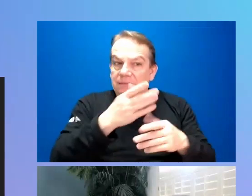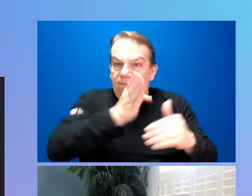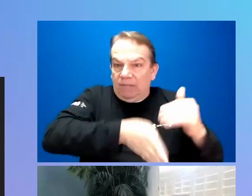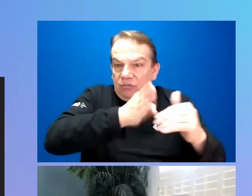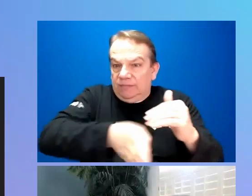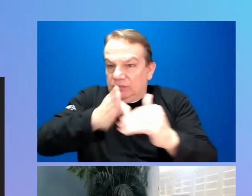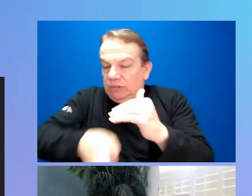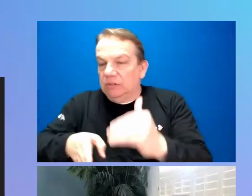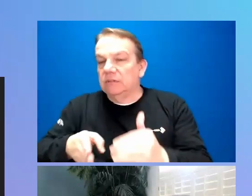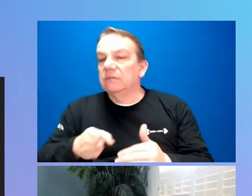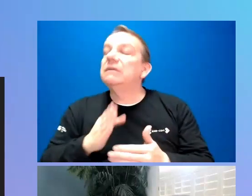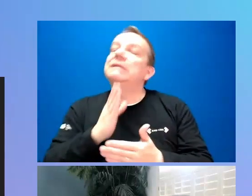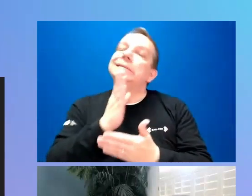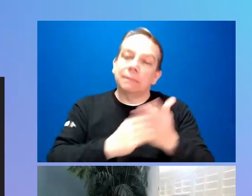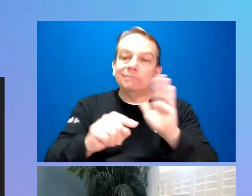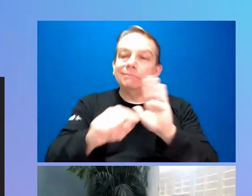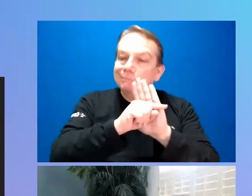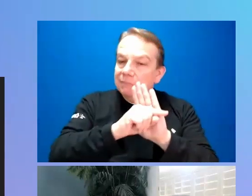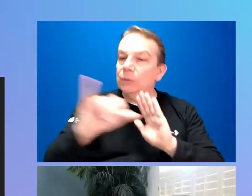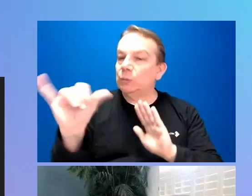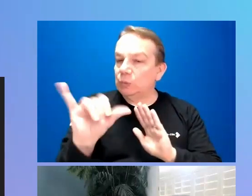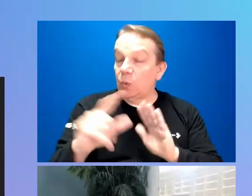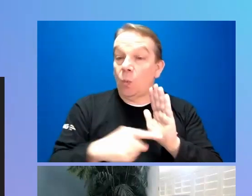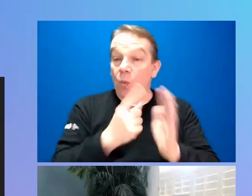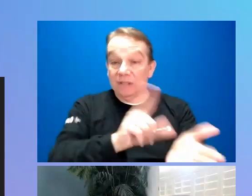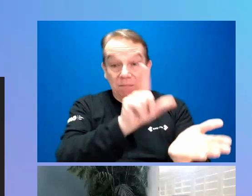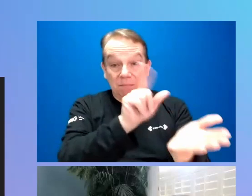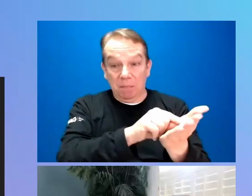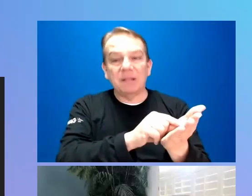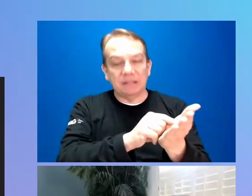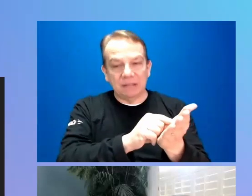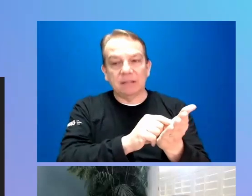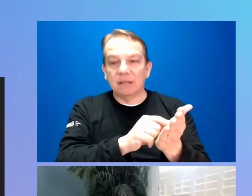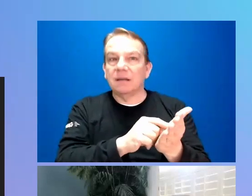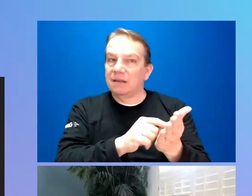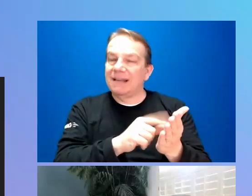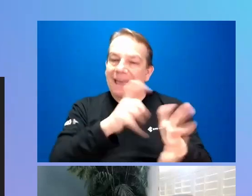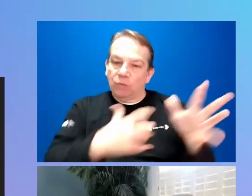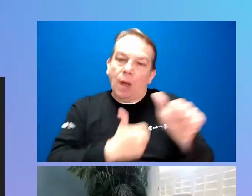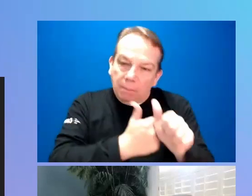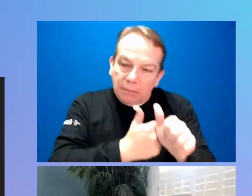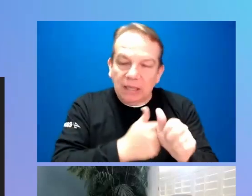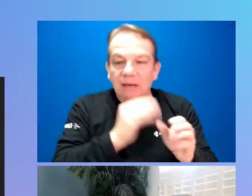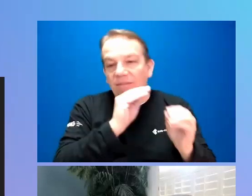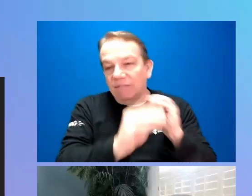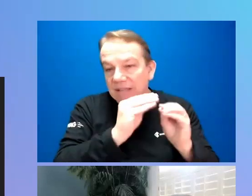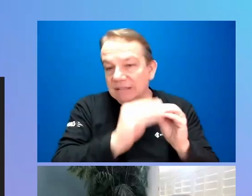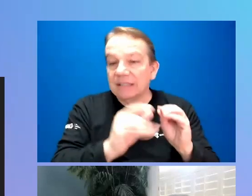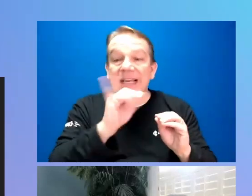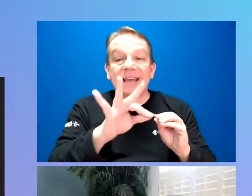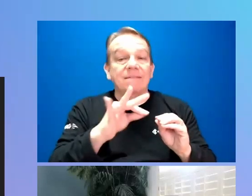Some drawbacks to that too. It means once the thing's published, it's going to be pretty difficult to update it and fix it if you've got new ideas on how to do it